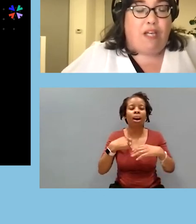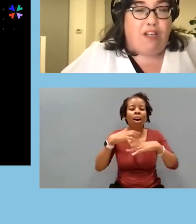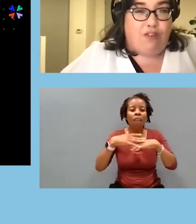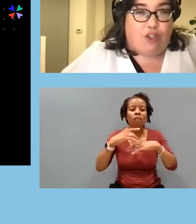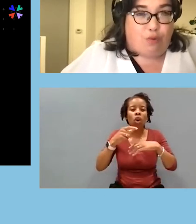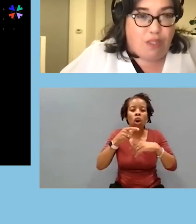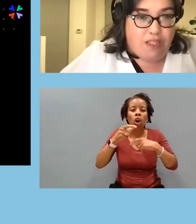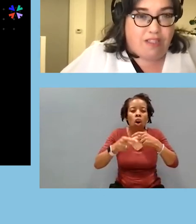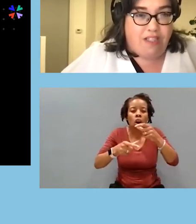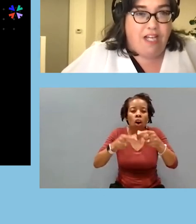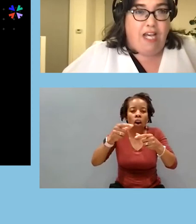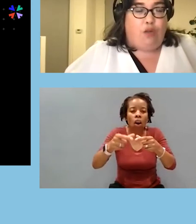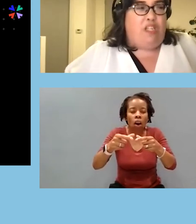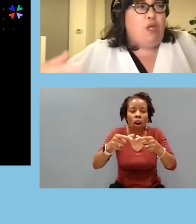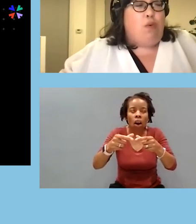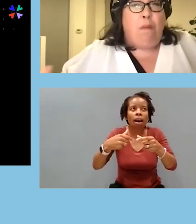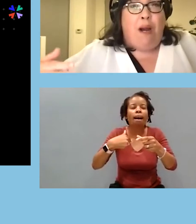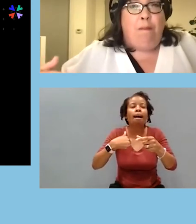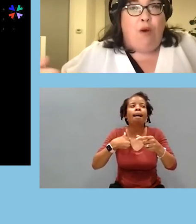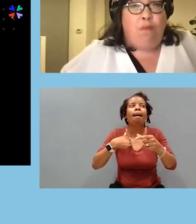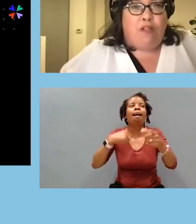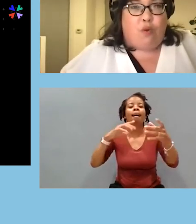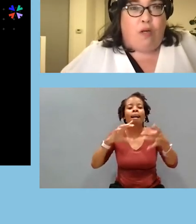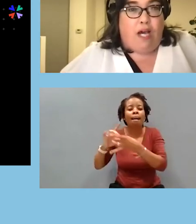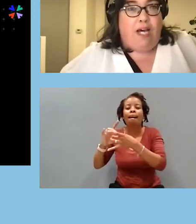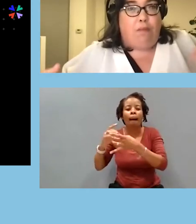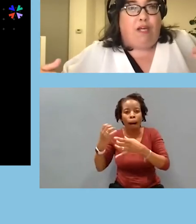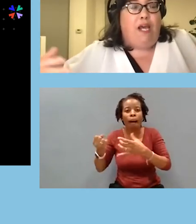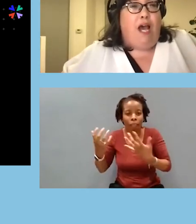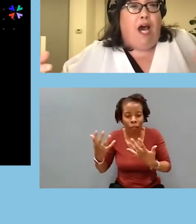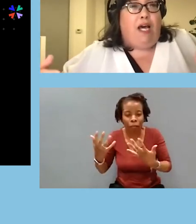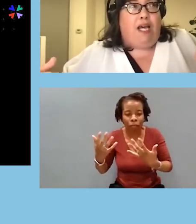they appear on screen. And so this was my moment where